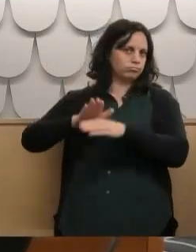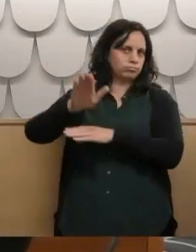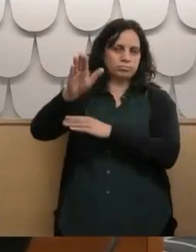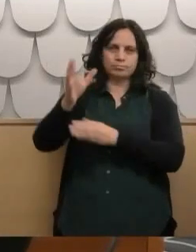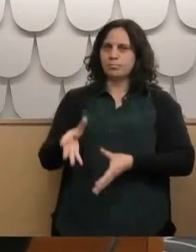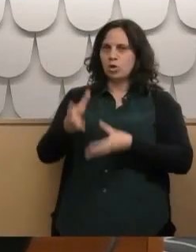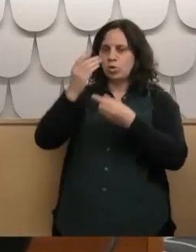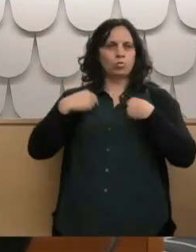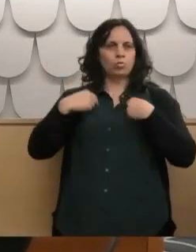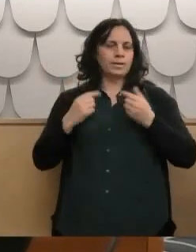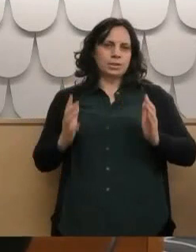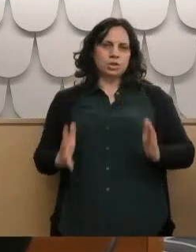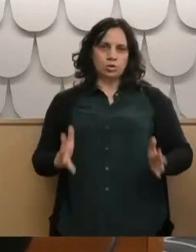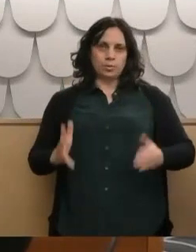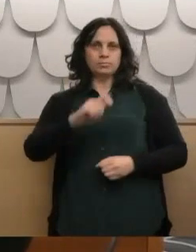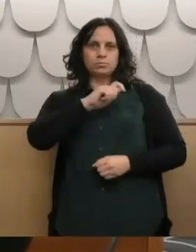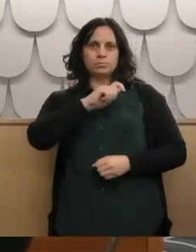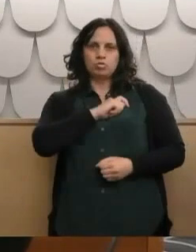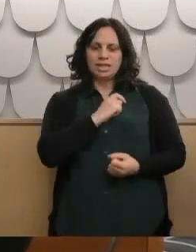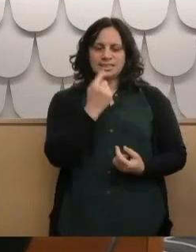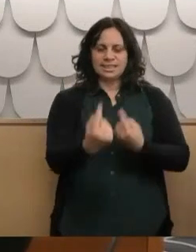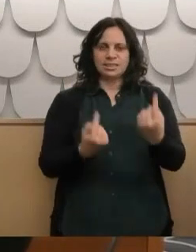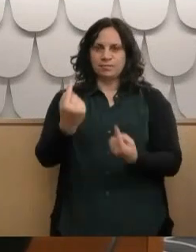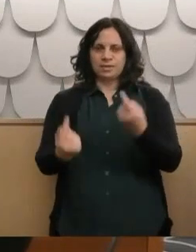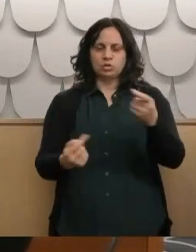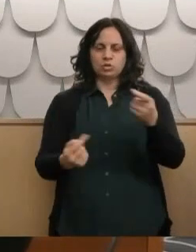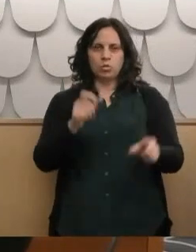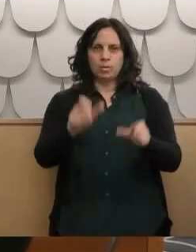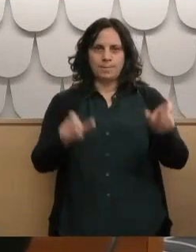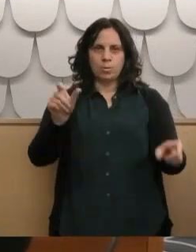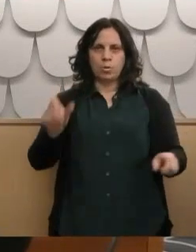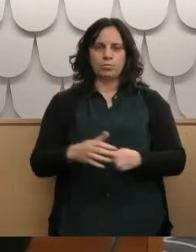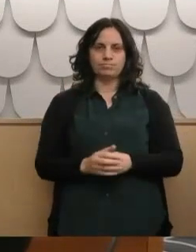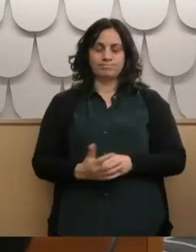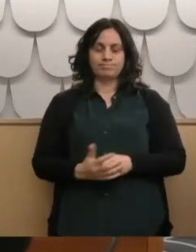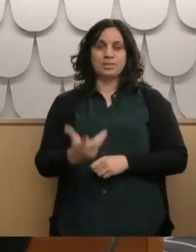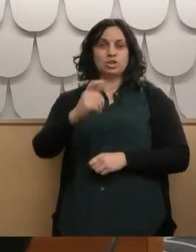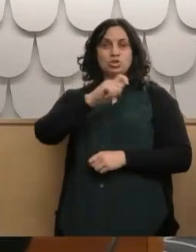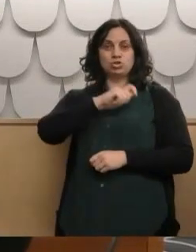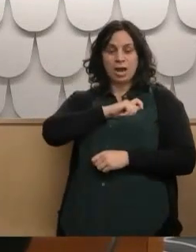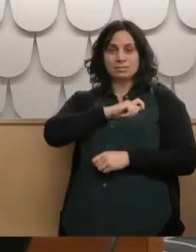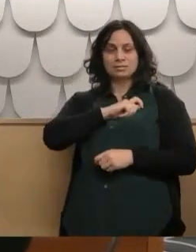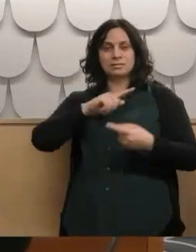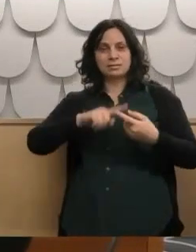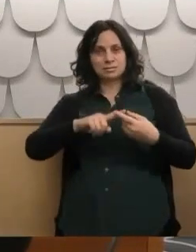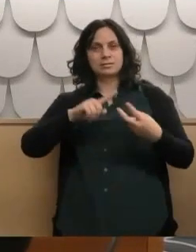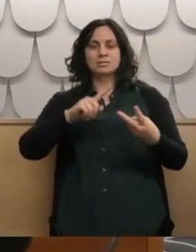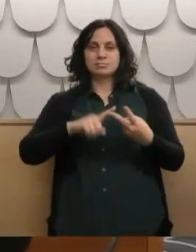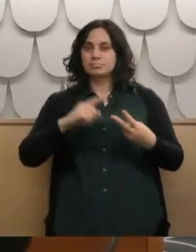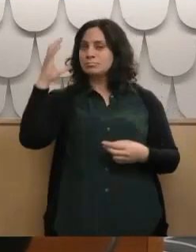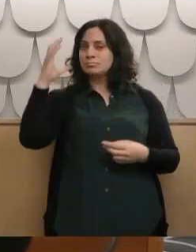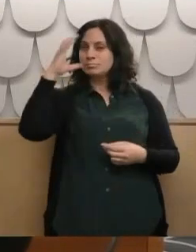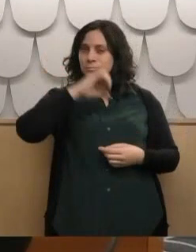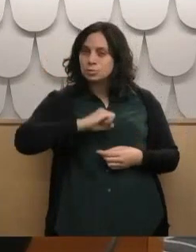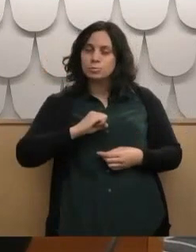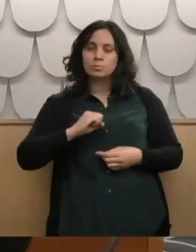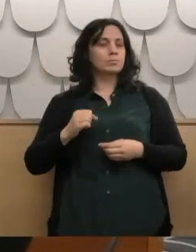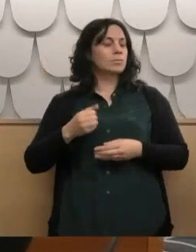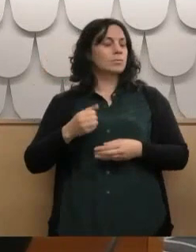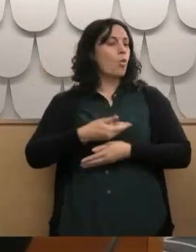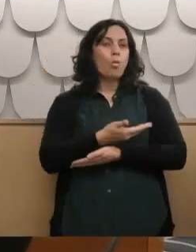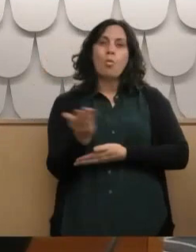too trusting of individuals. It was this trust and presumption that everyone within the church is good